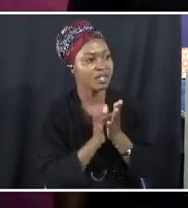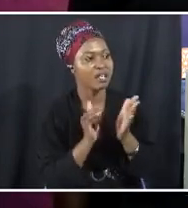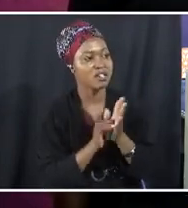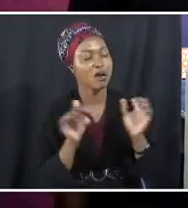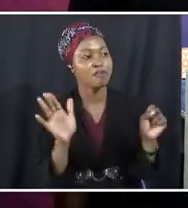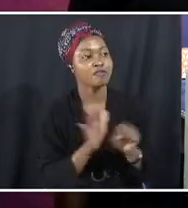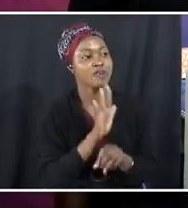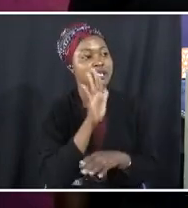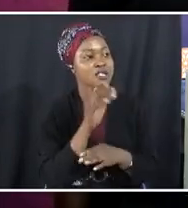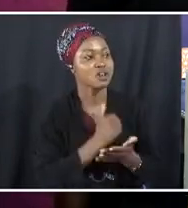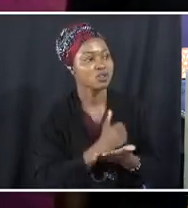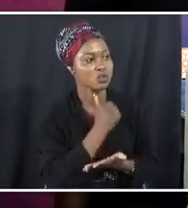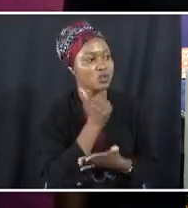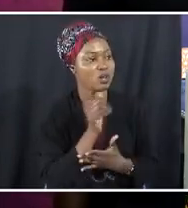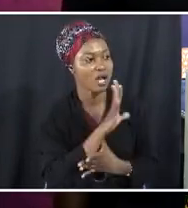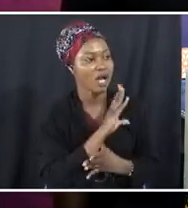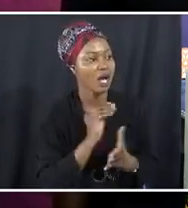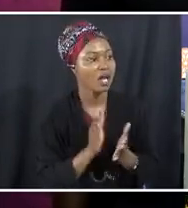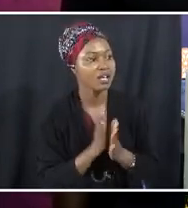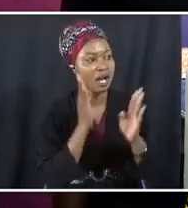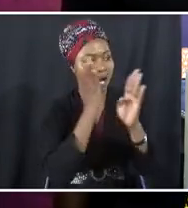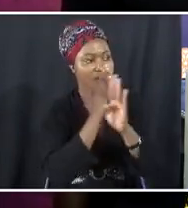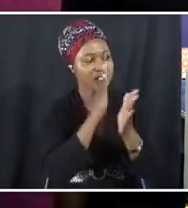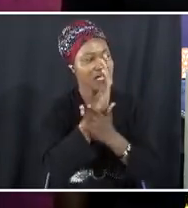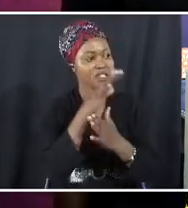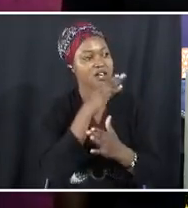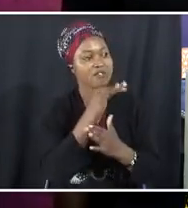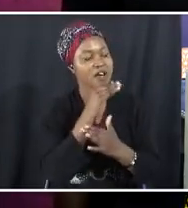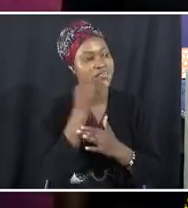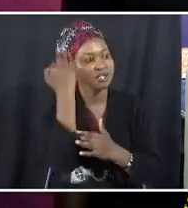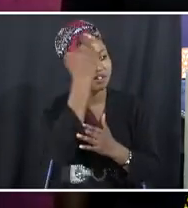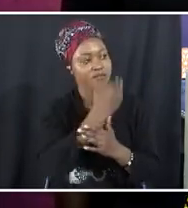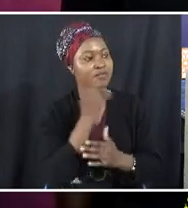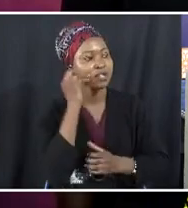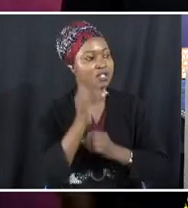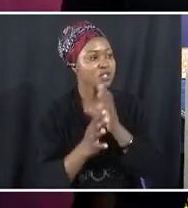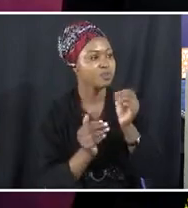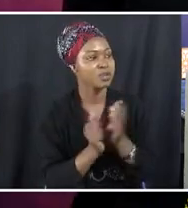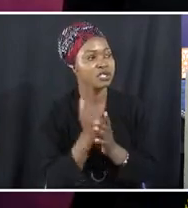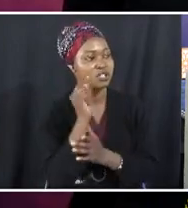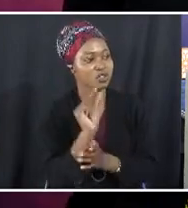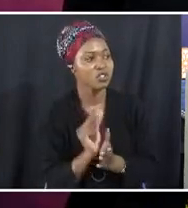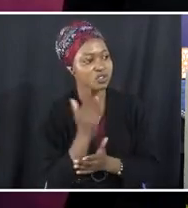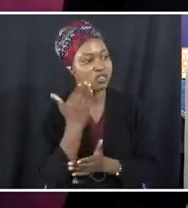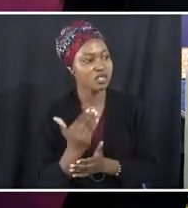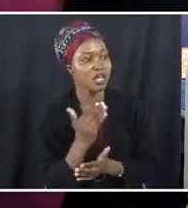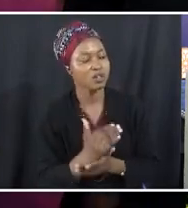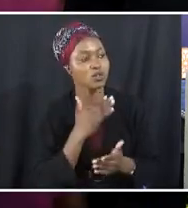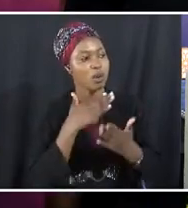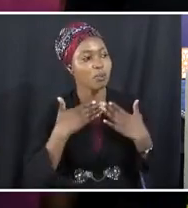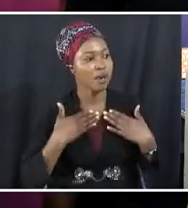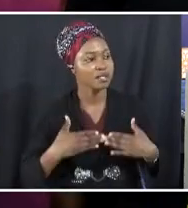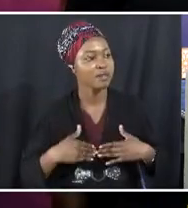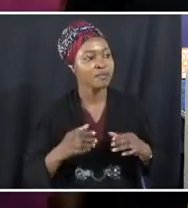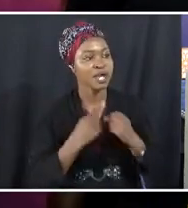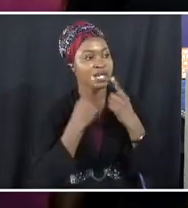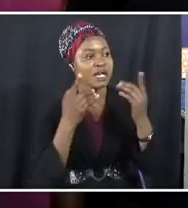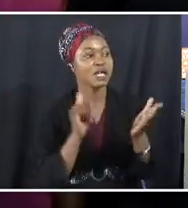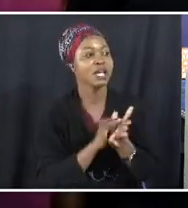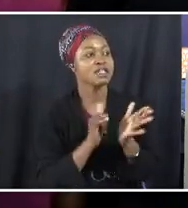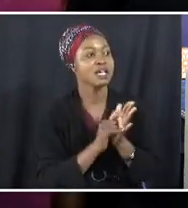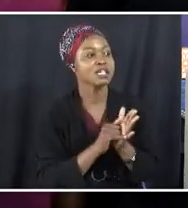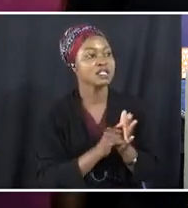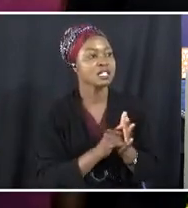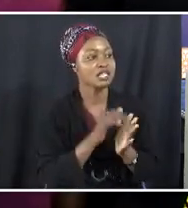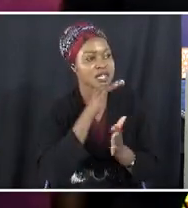hiding of his father's face, speaks to each child of humanity, declaring, "It is for thee that the Son